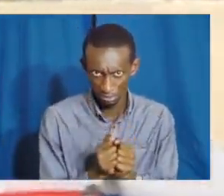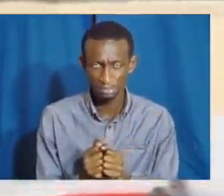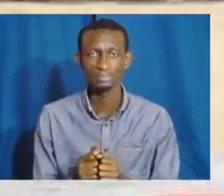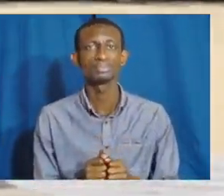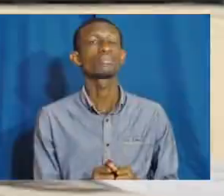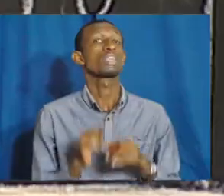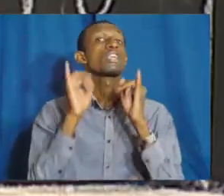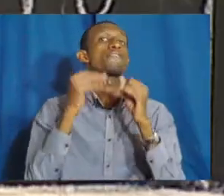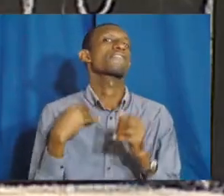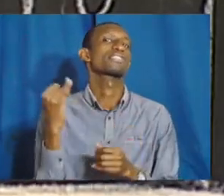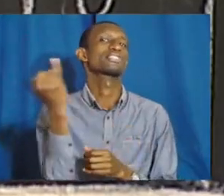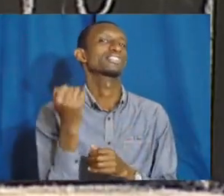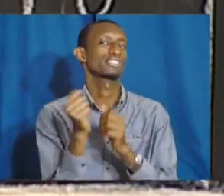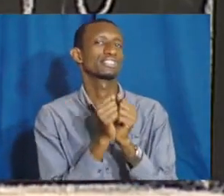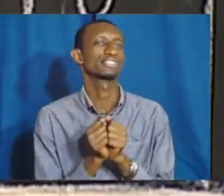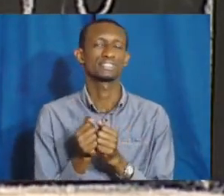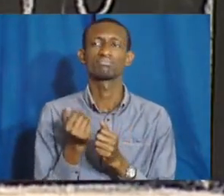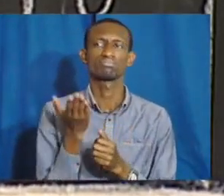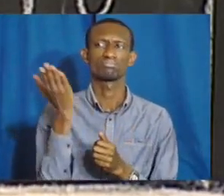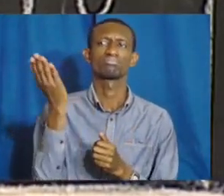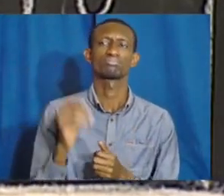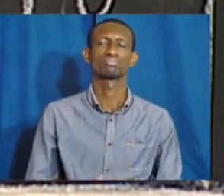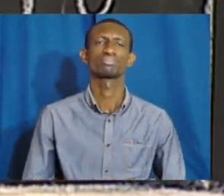When we draw it together, let's use this place over here.